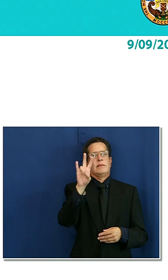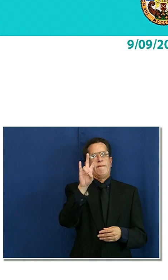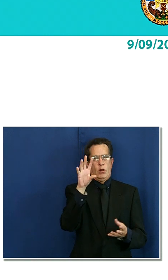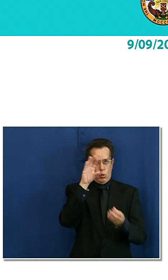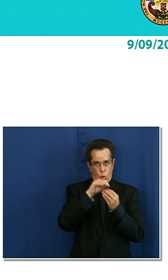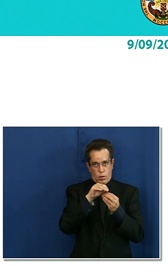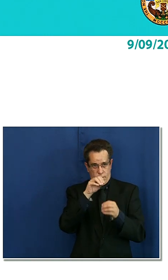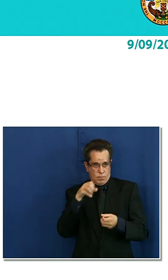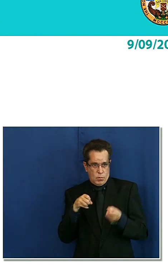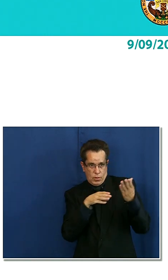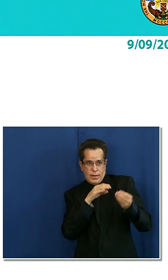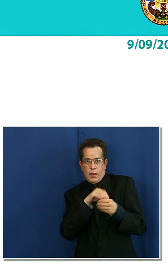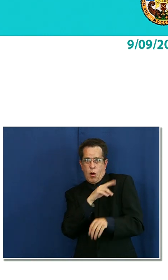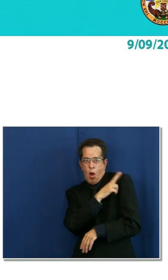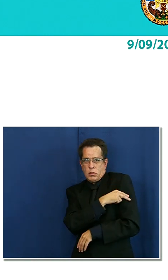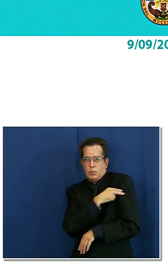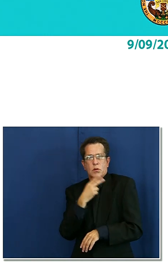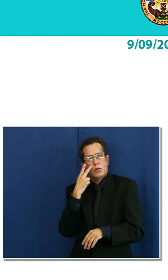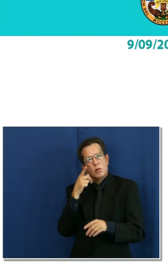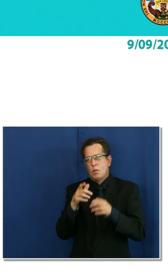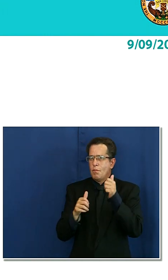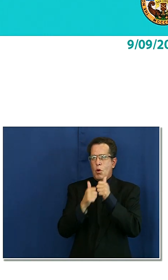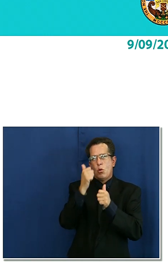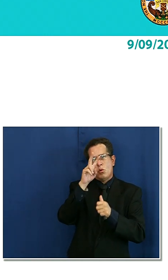show that the majority of these, which is